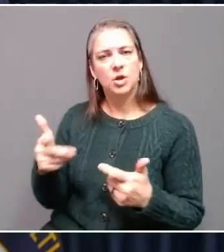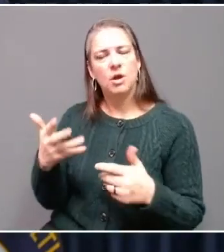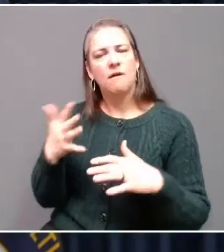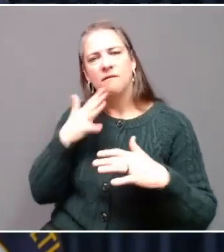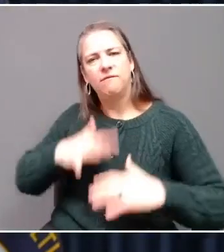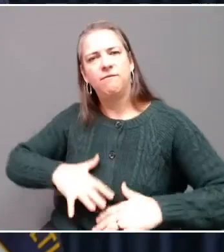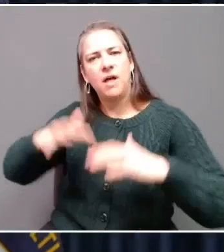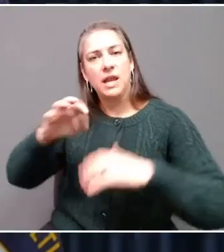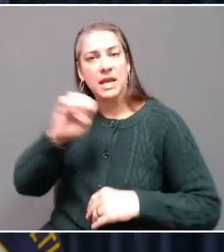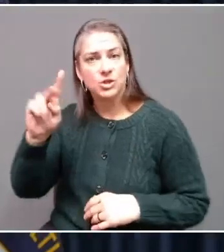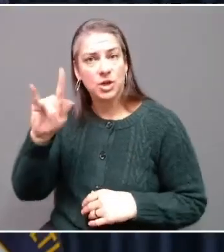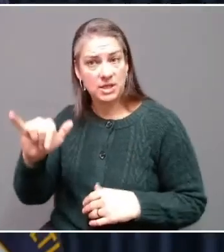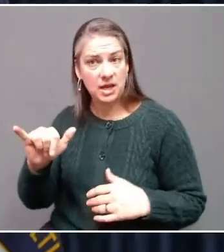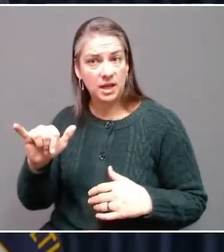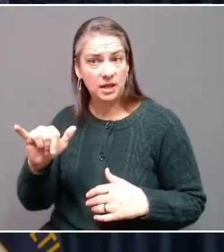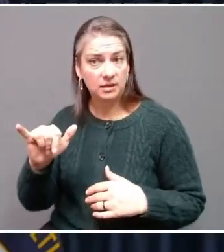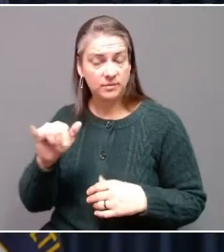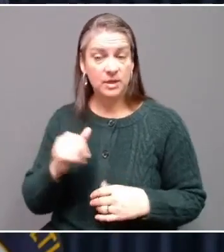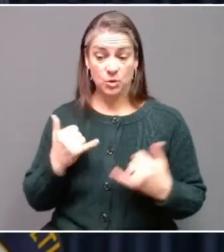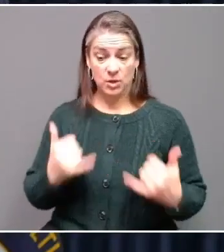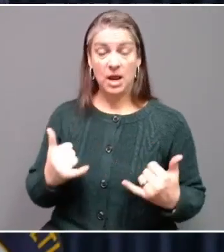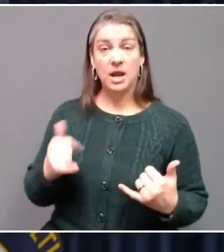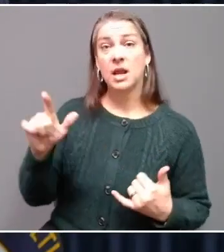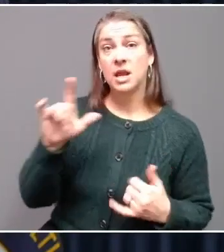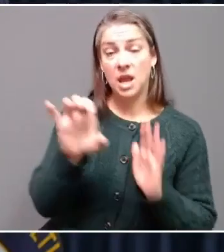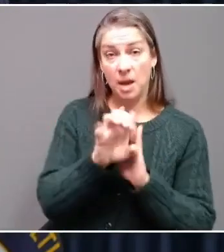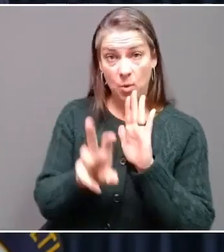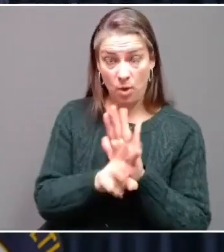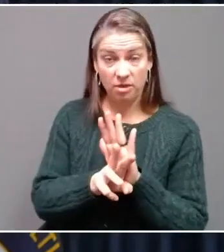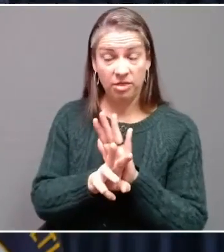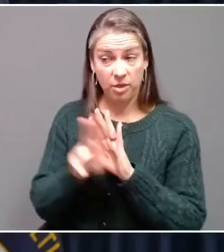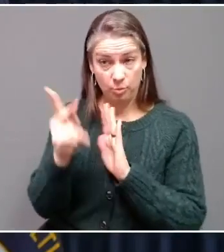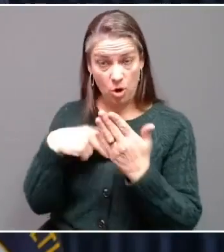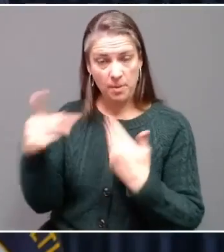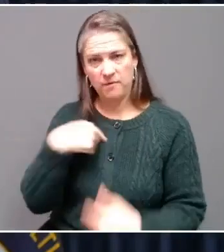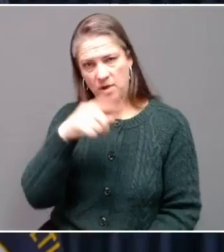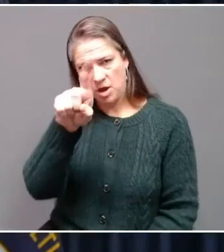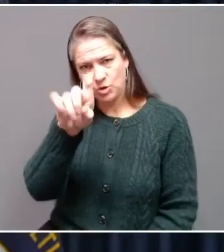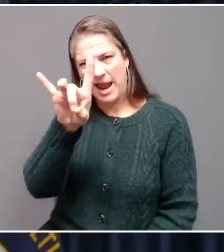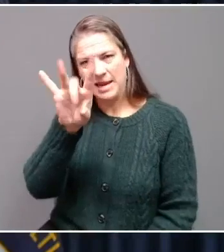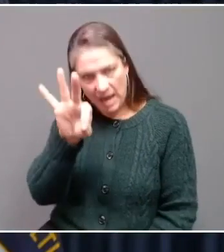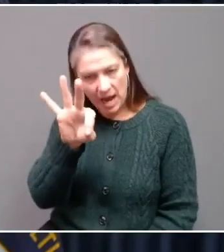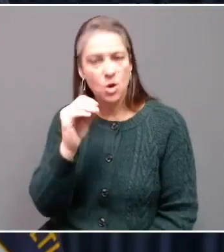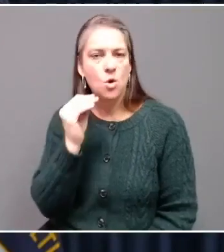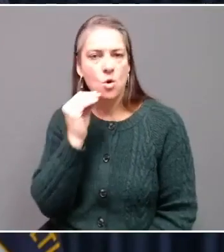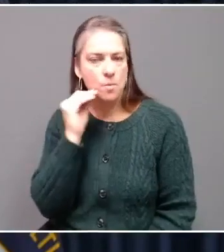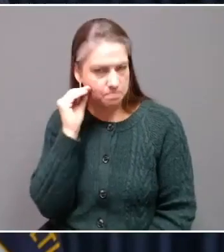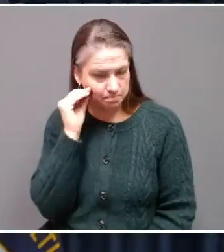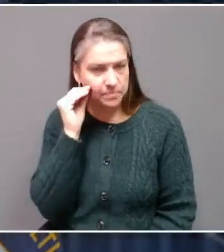Kentucky. To date, the Commonwealth Sheltering Program has 189 households in Eastern Kentucky that remain